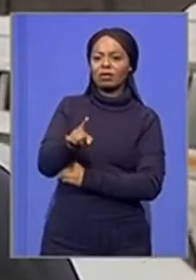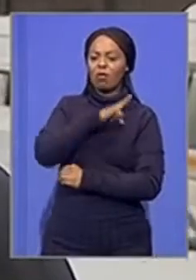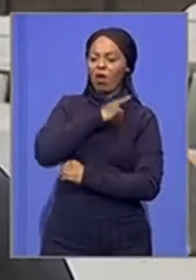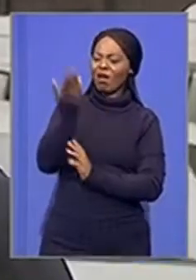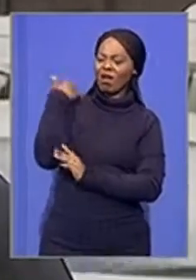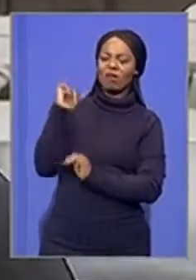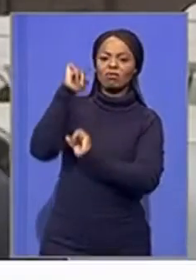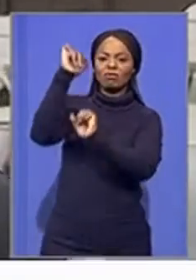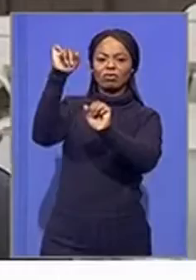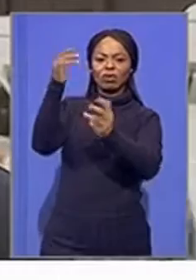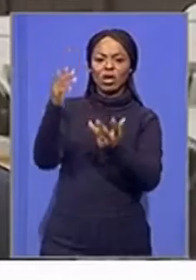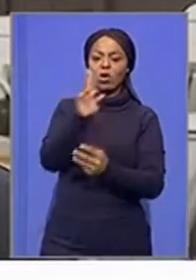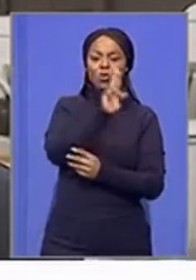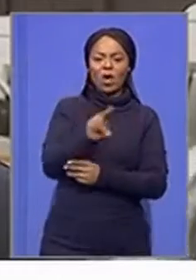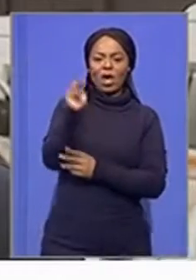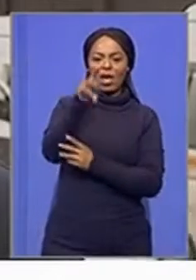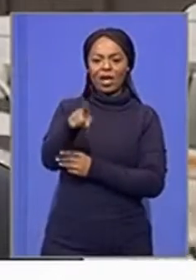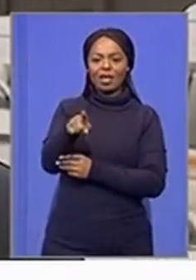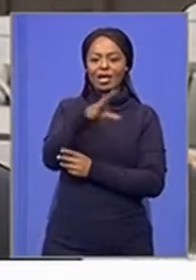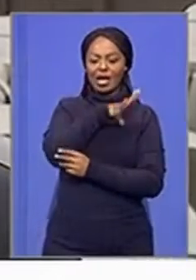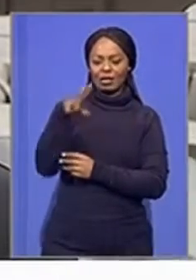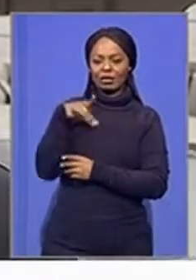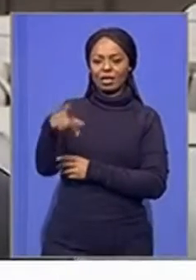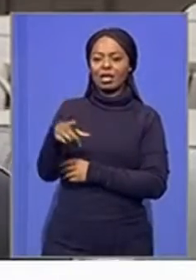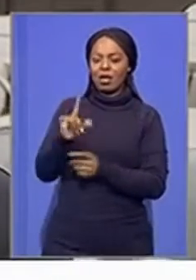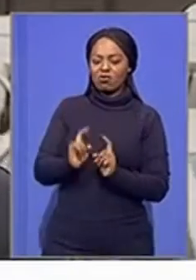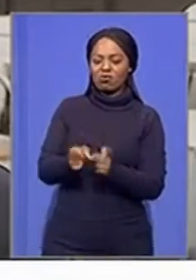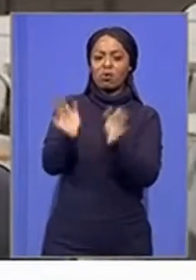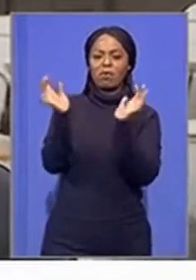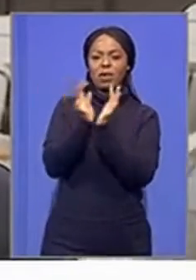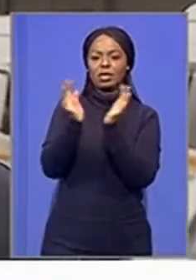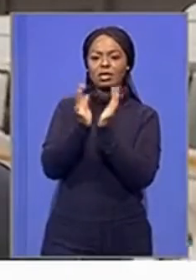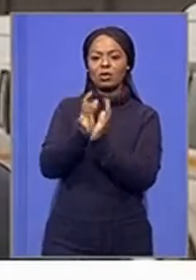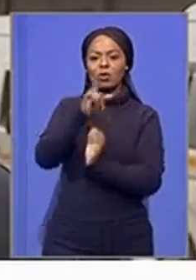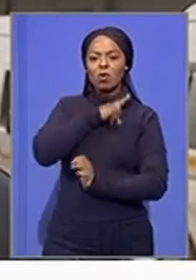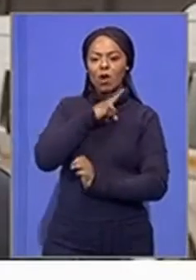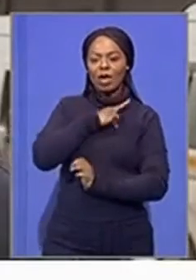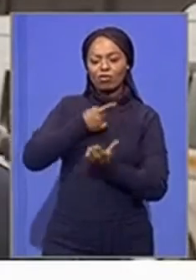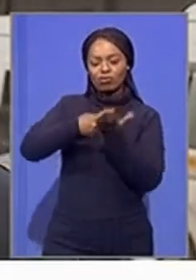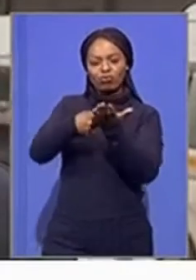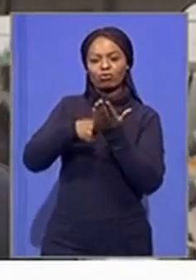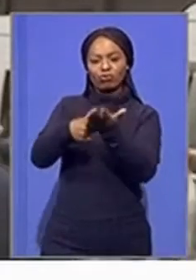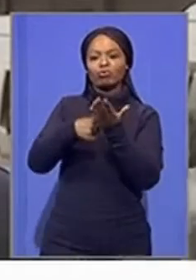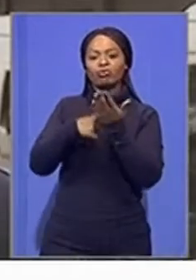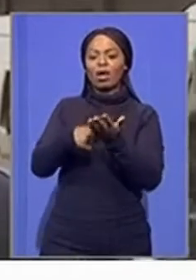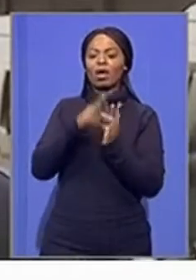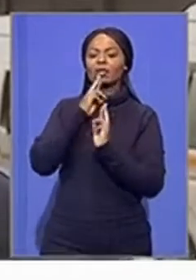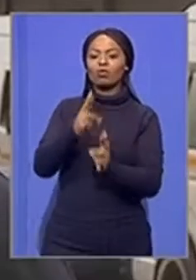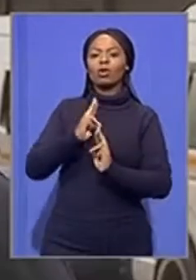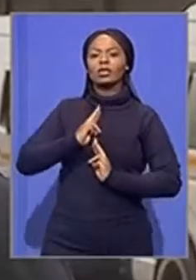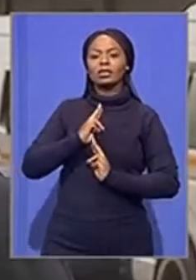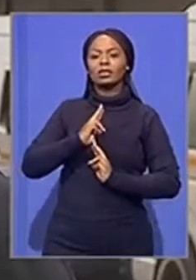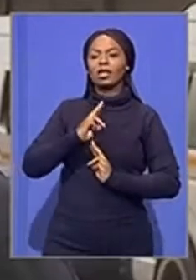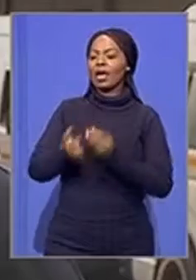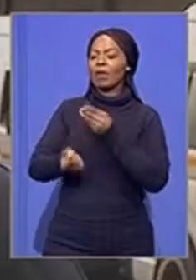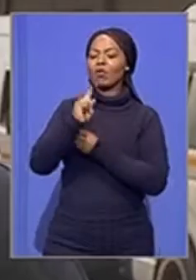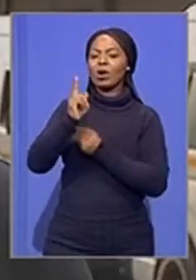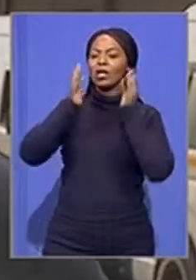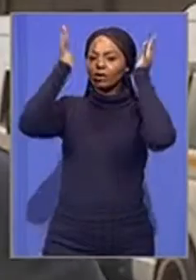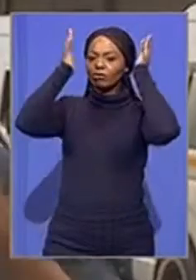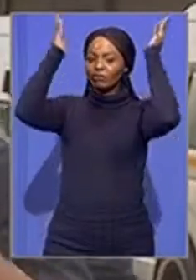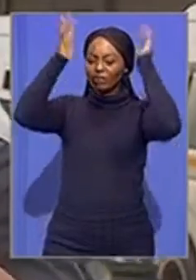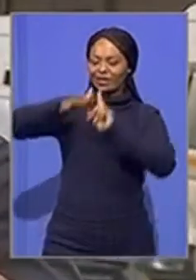for the UN Council to call an urgent meeting to discuss response to what is happening currently in Eswatini. We are